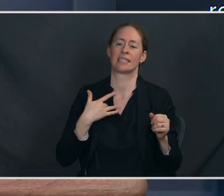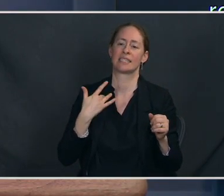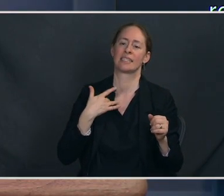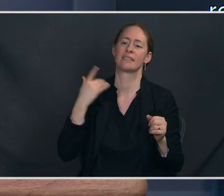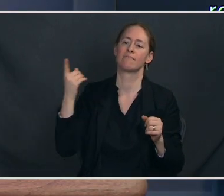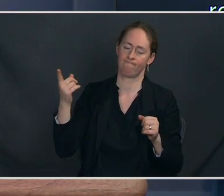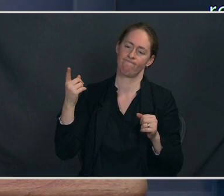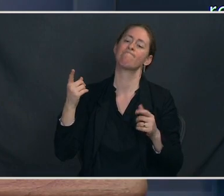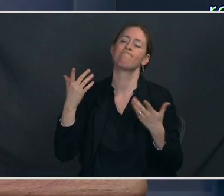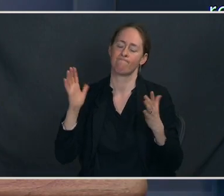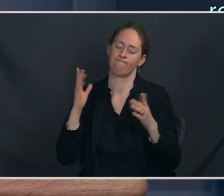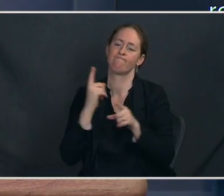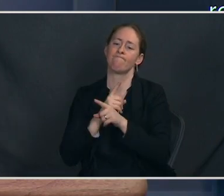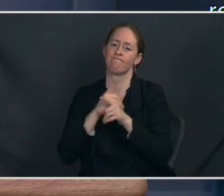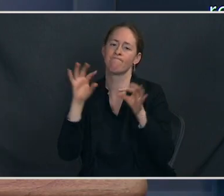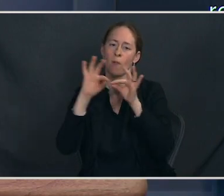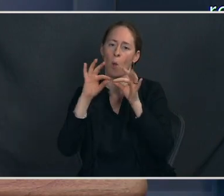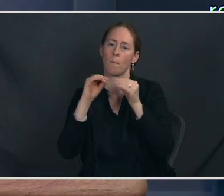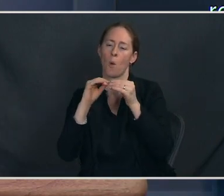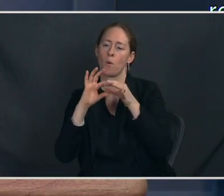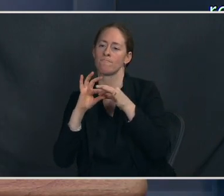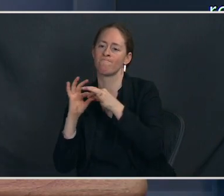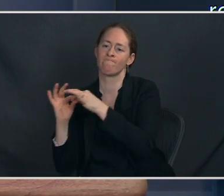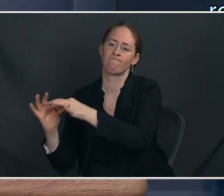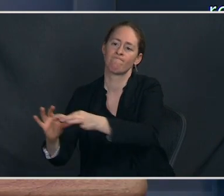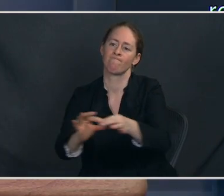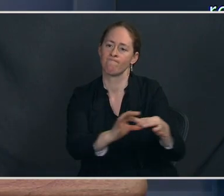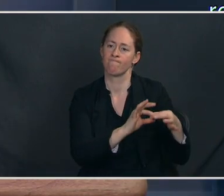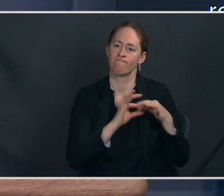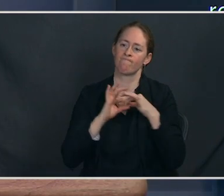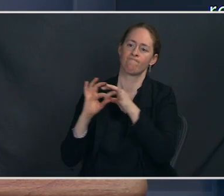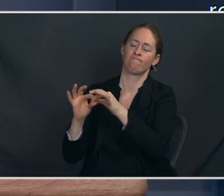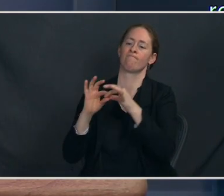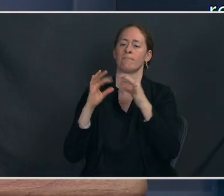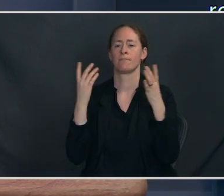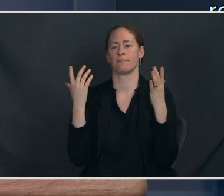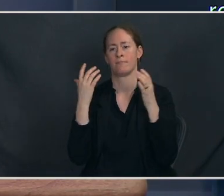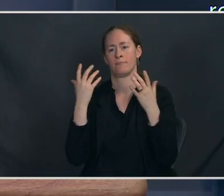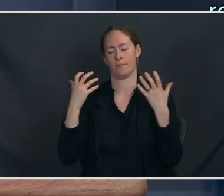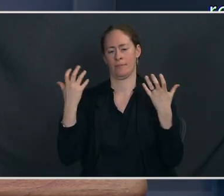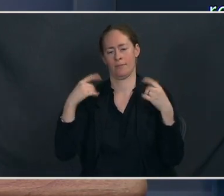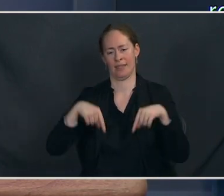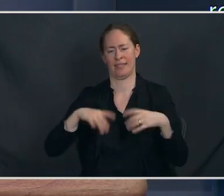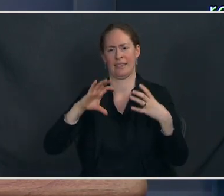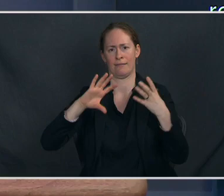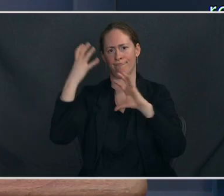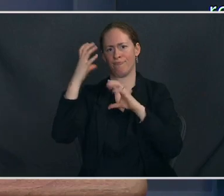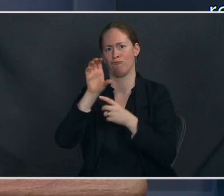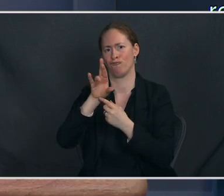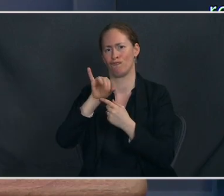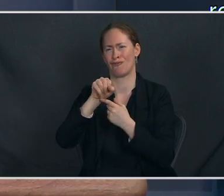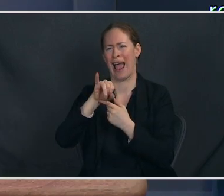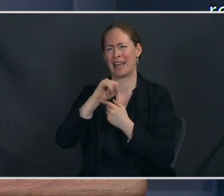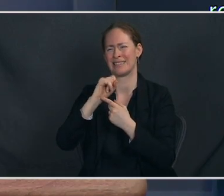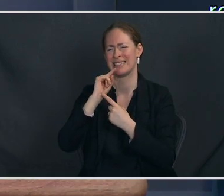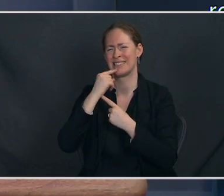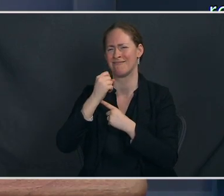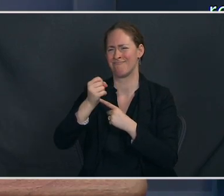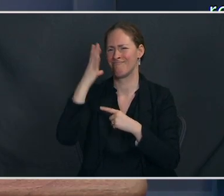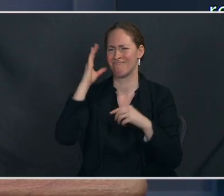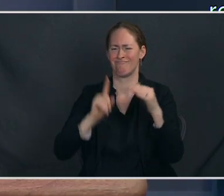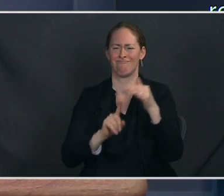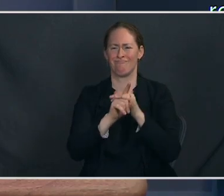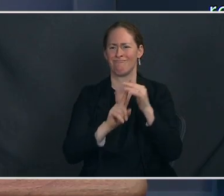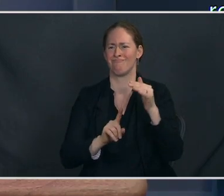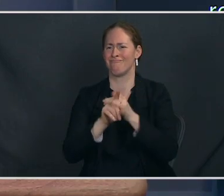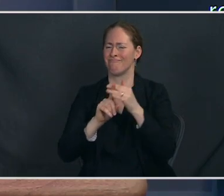together, unify the country around addressing the crises that we face. And when he talks every day, nearly, about